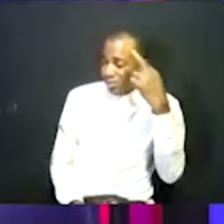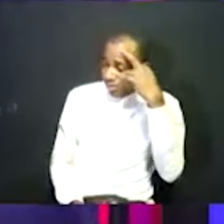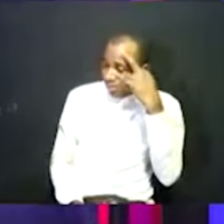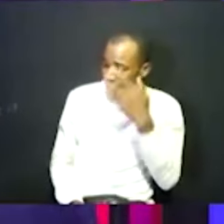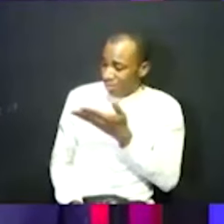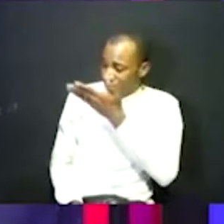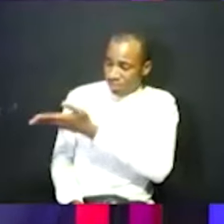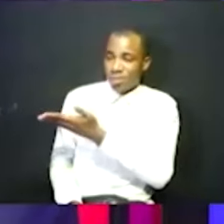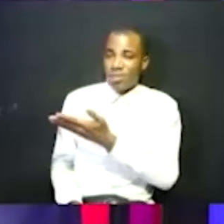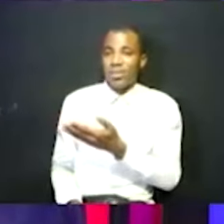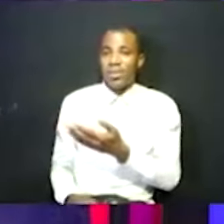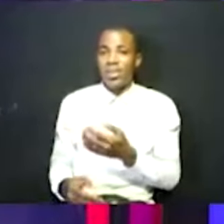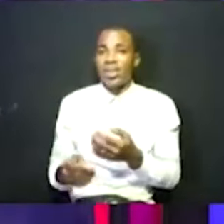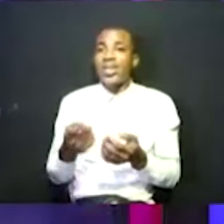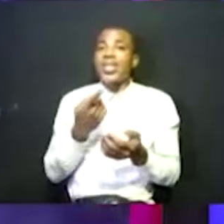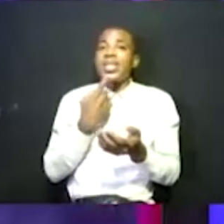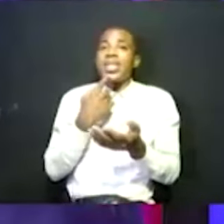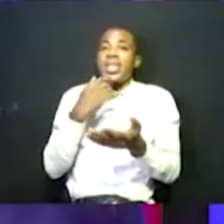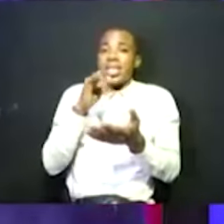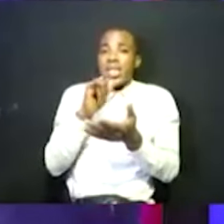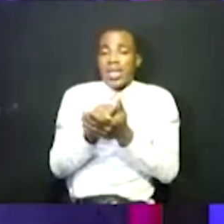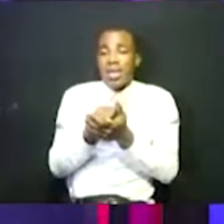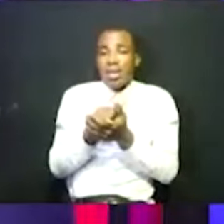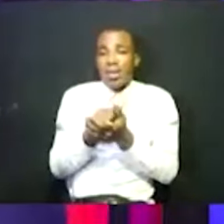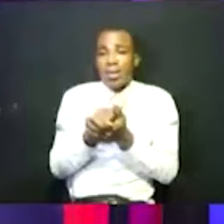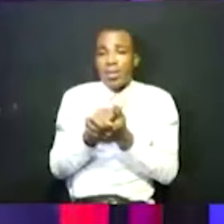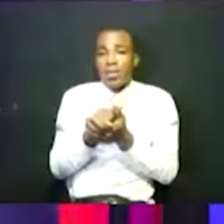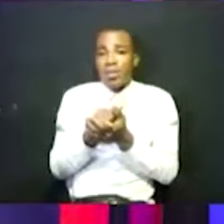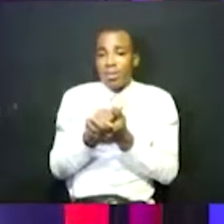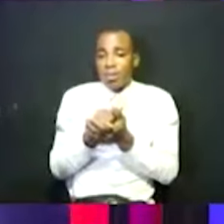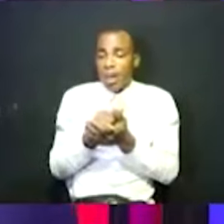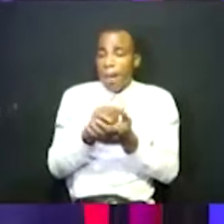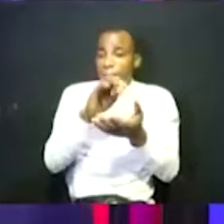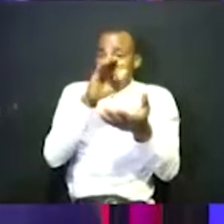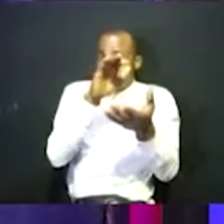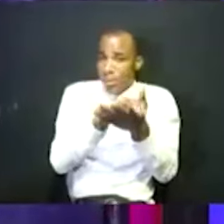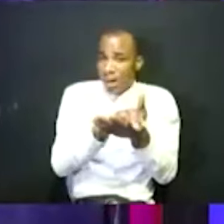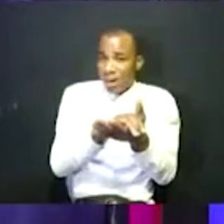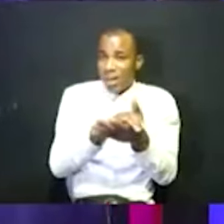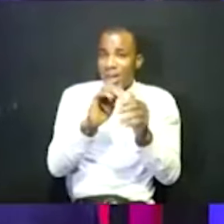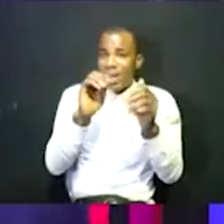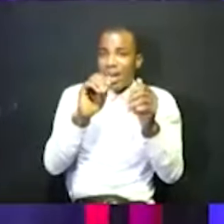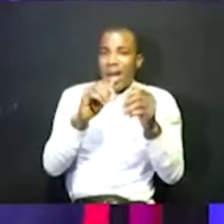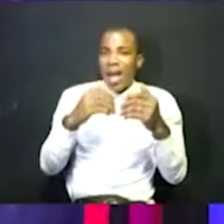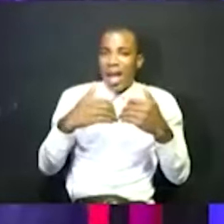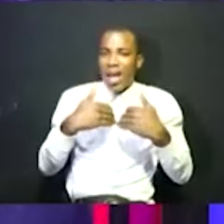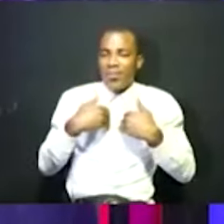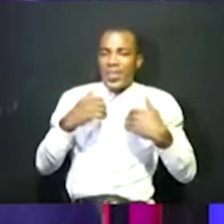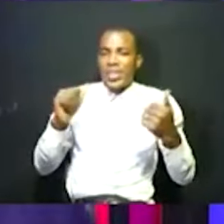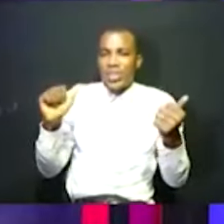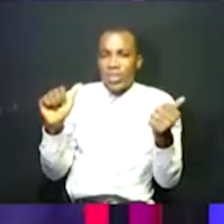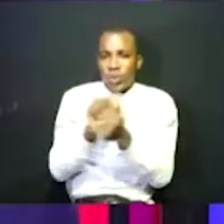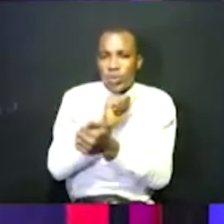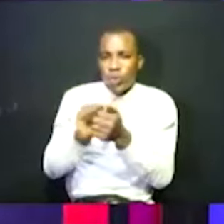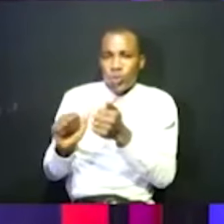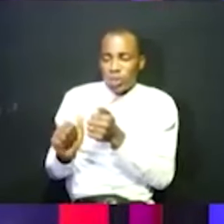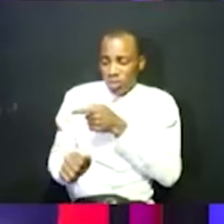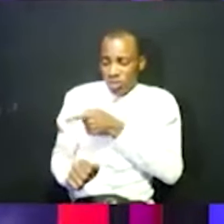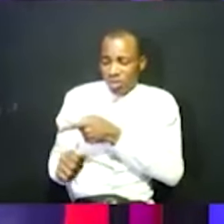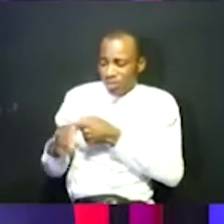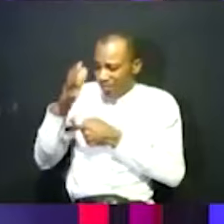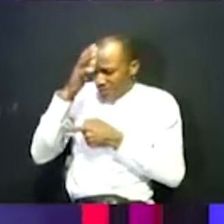a married condition has destroyed her parents and others. Se awariye asai